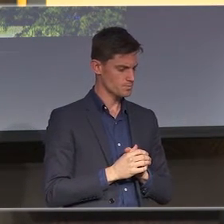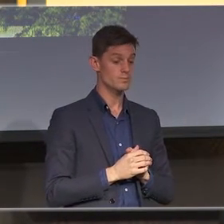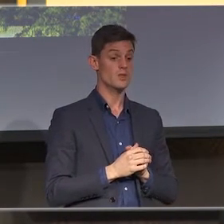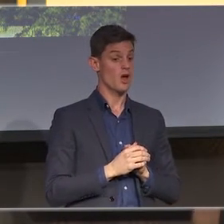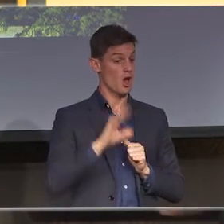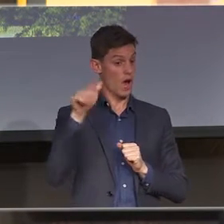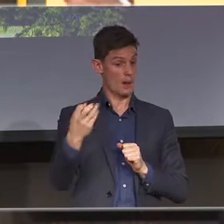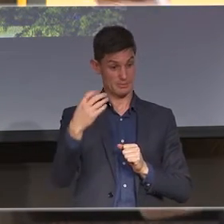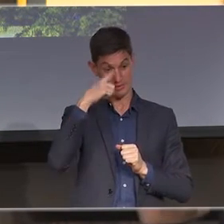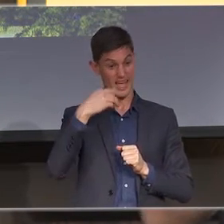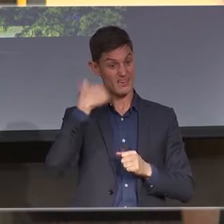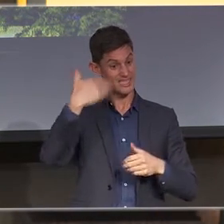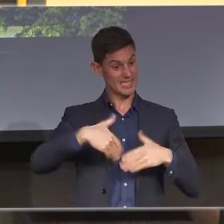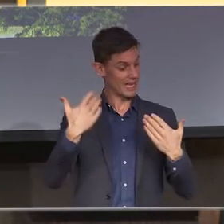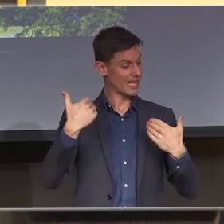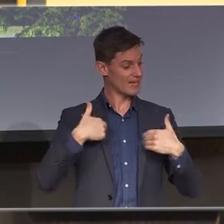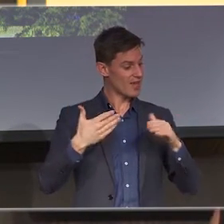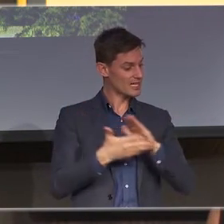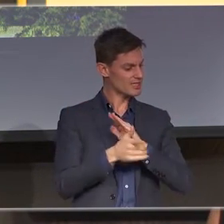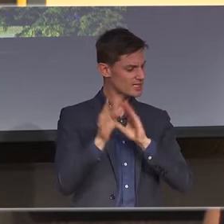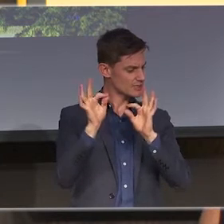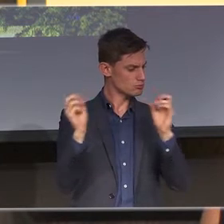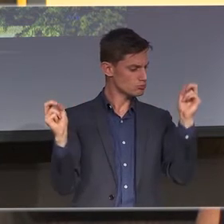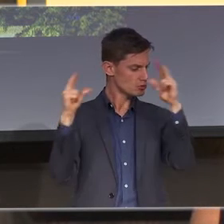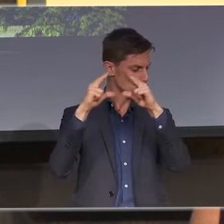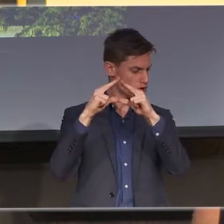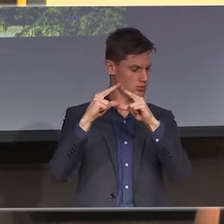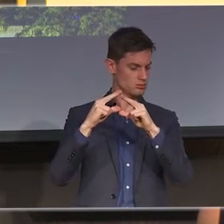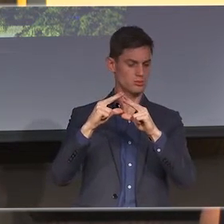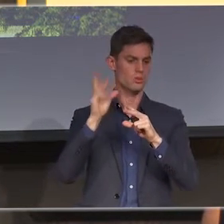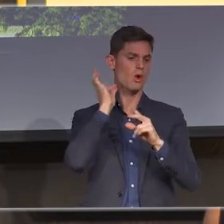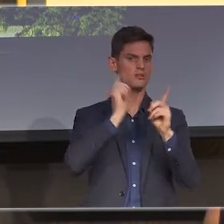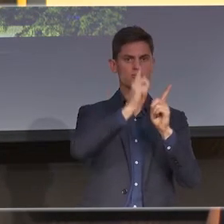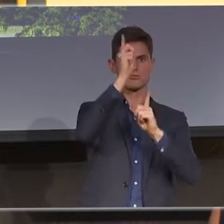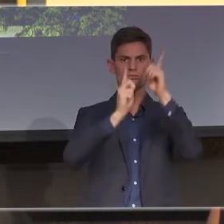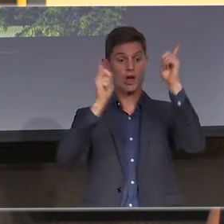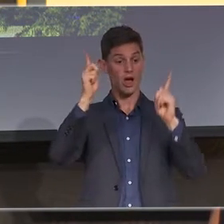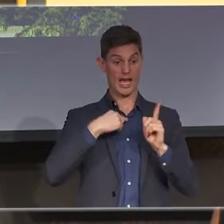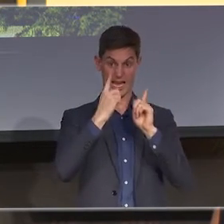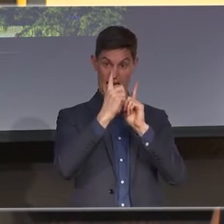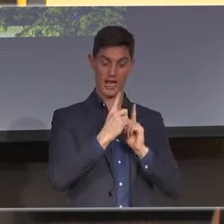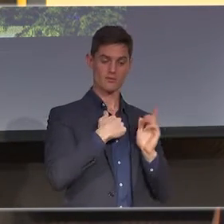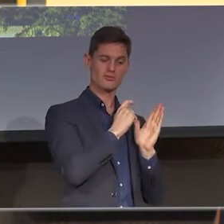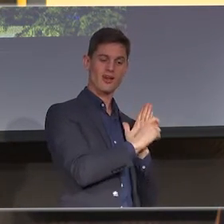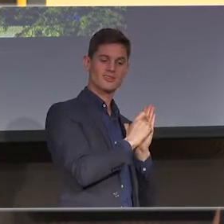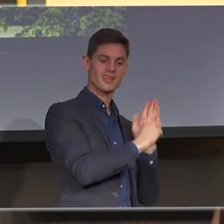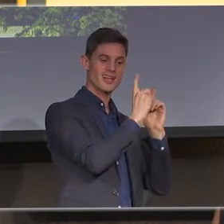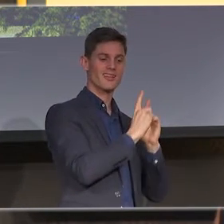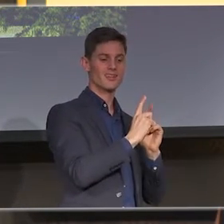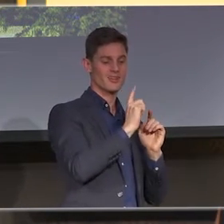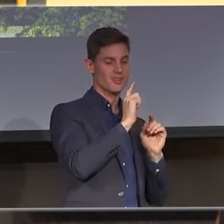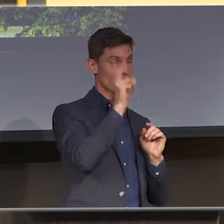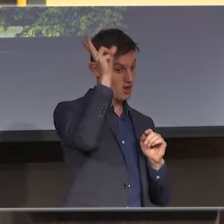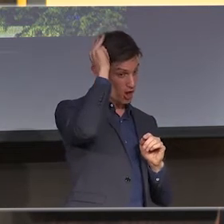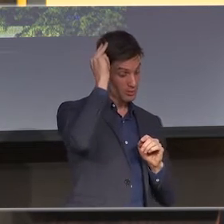homeless people who live daily under something called the Kurilpa Bridge, near where I have a writing space at the State Library of Queensland. Now, the pedestrian